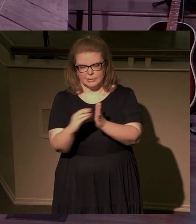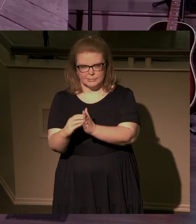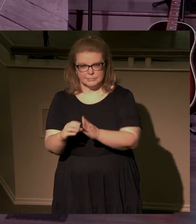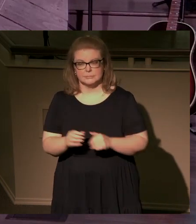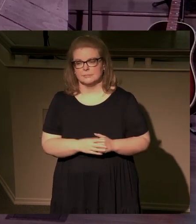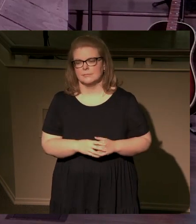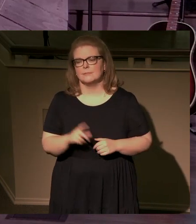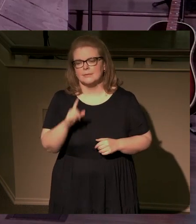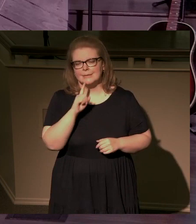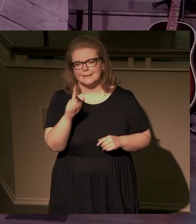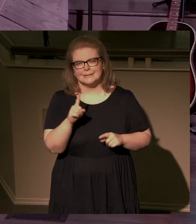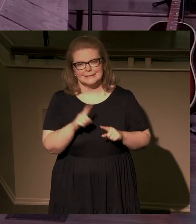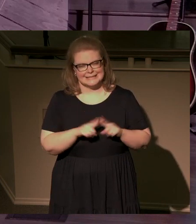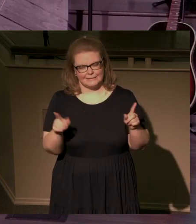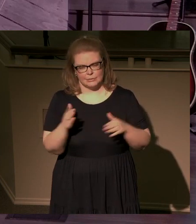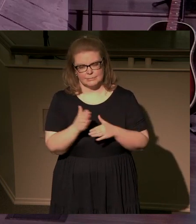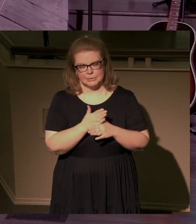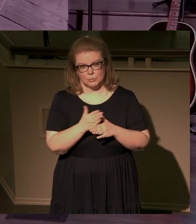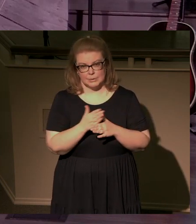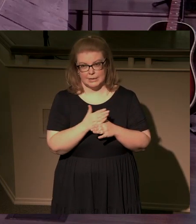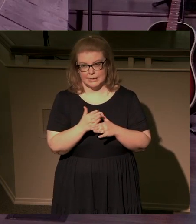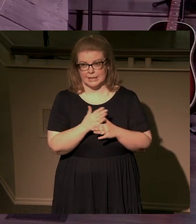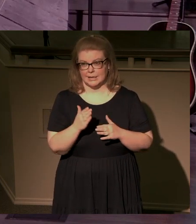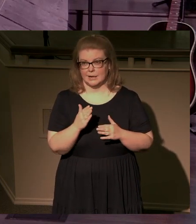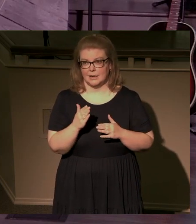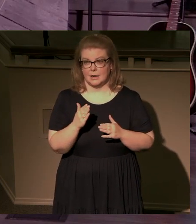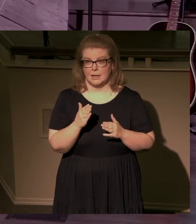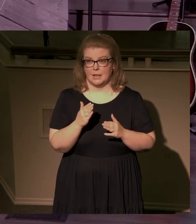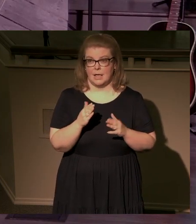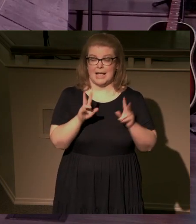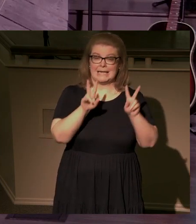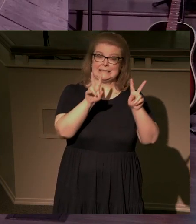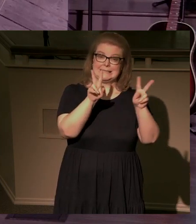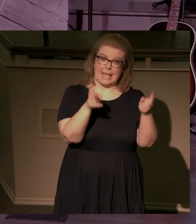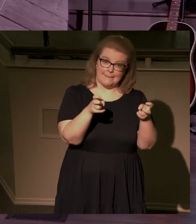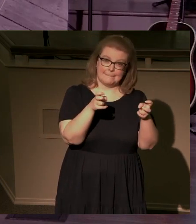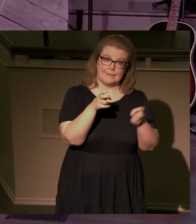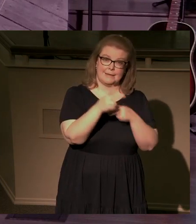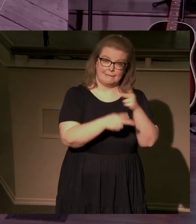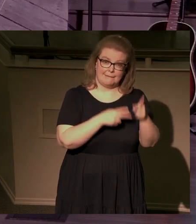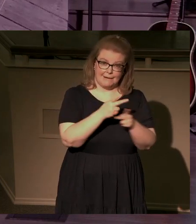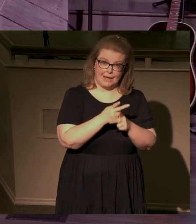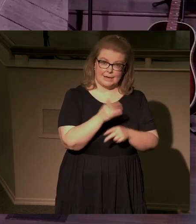there is a difference between an expositional sermon,